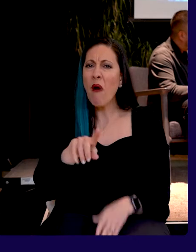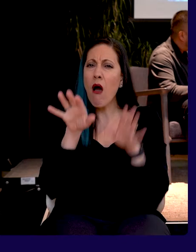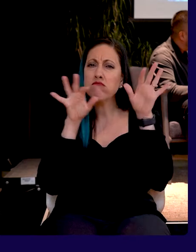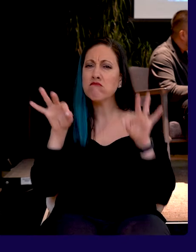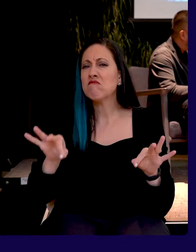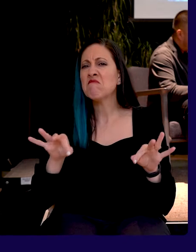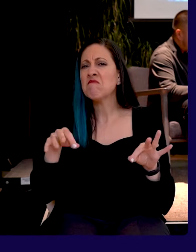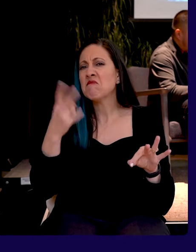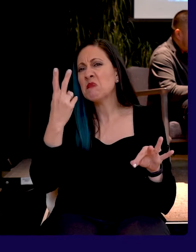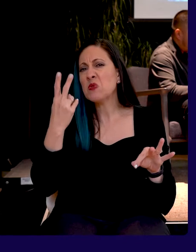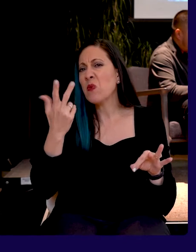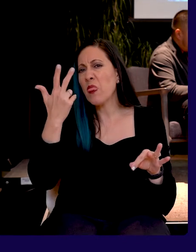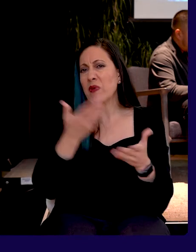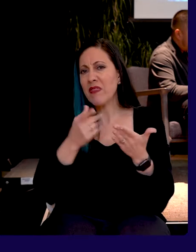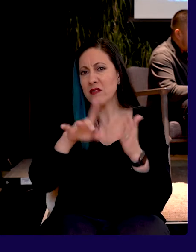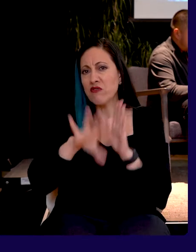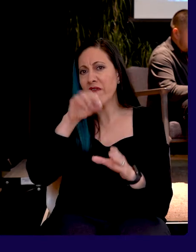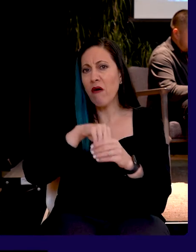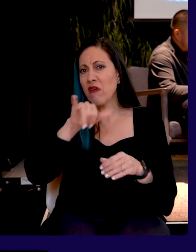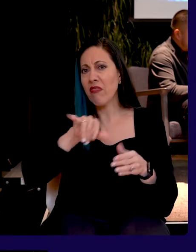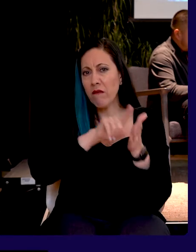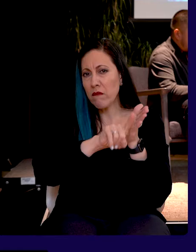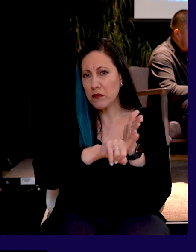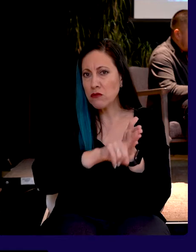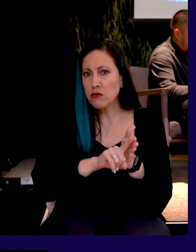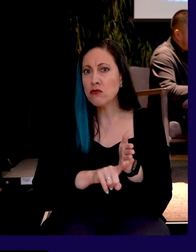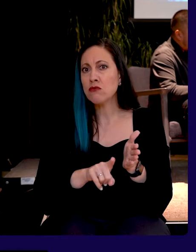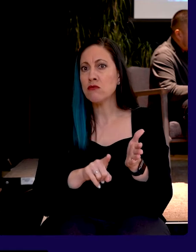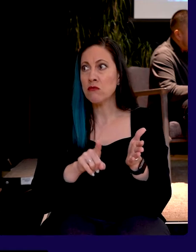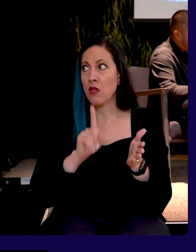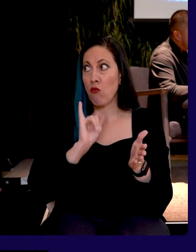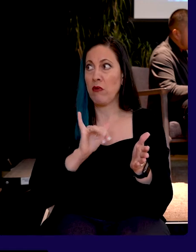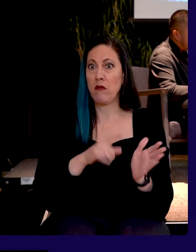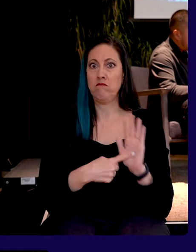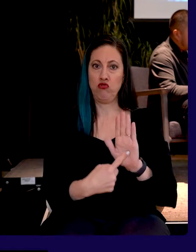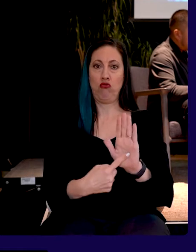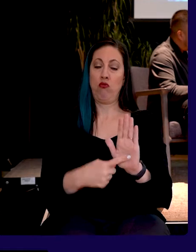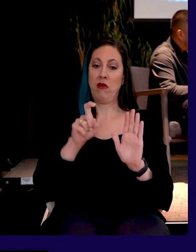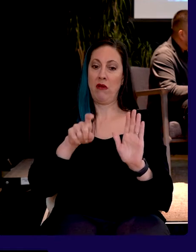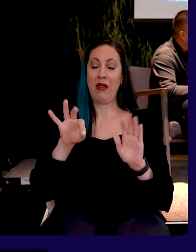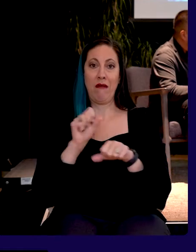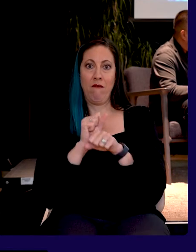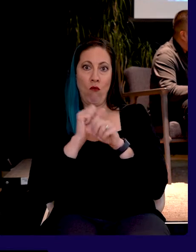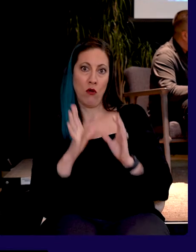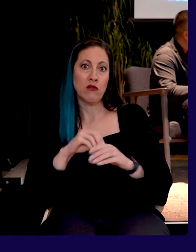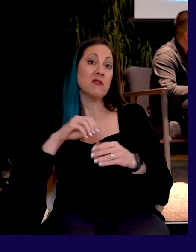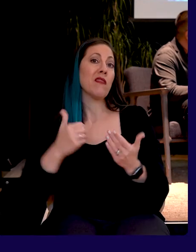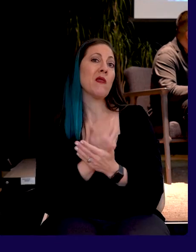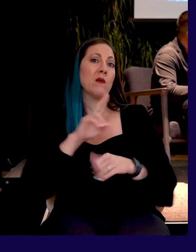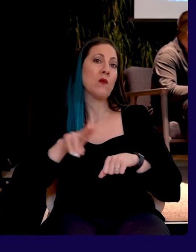of the major findings from the study that in particular spoke to the needs of employees in this new